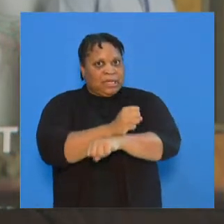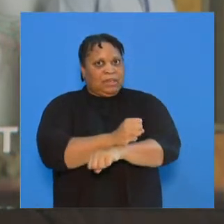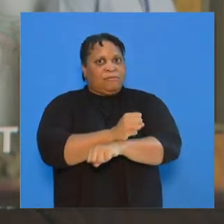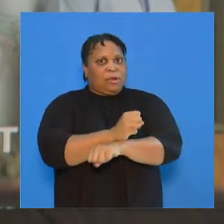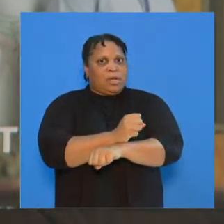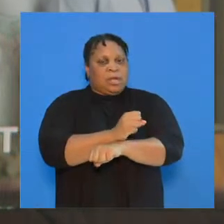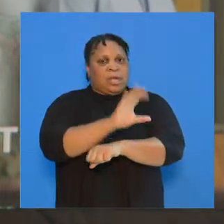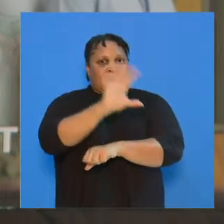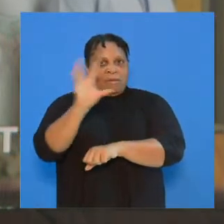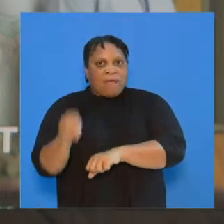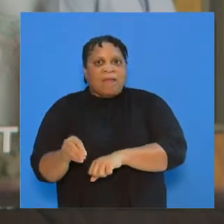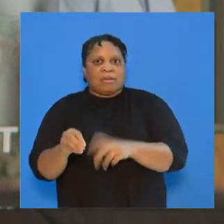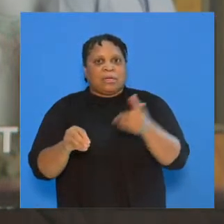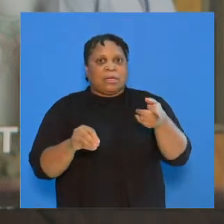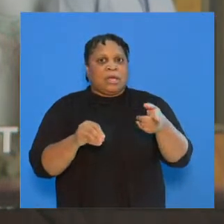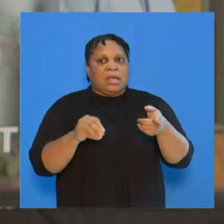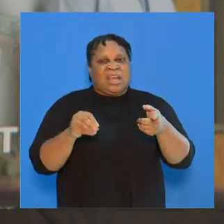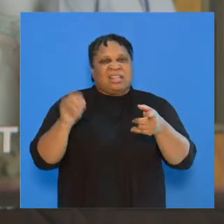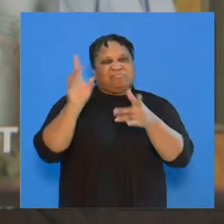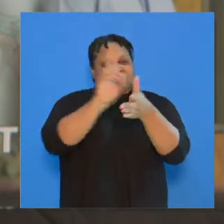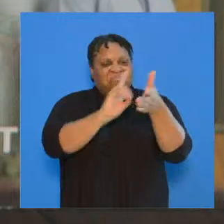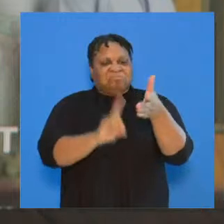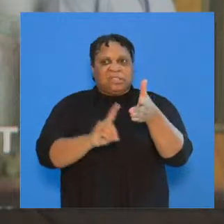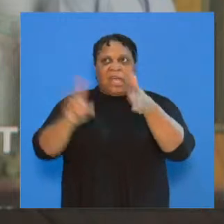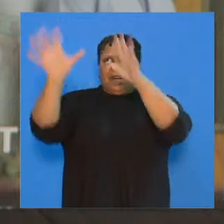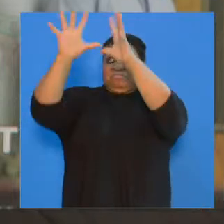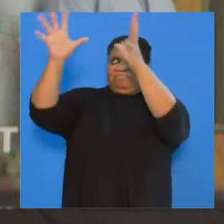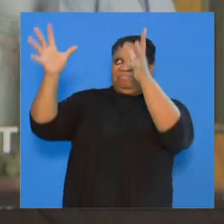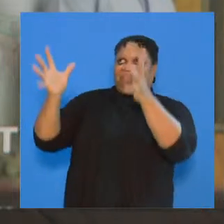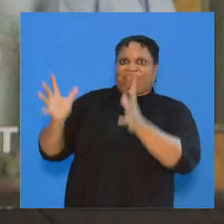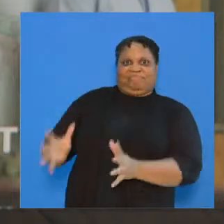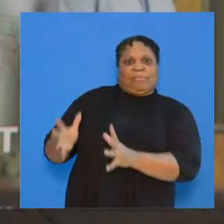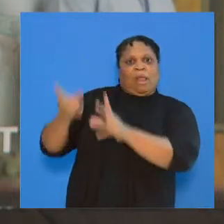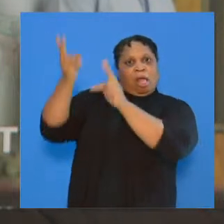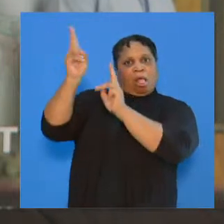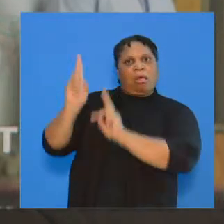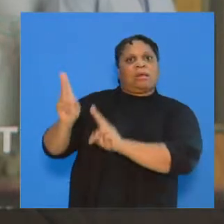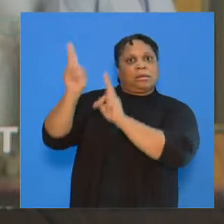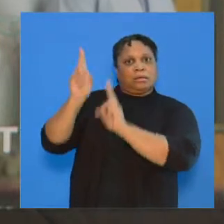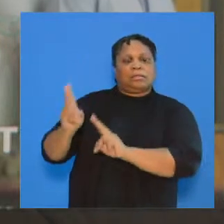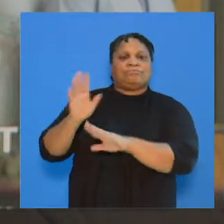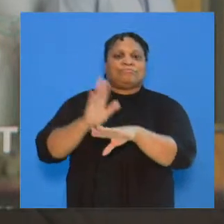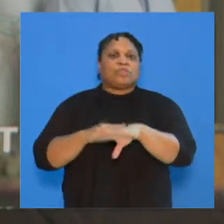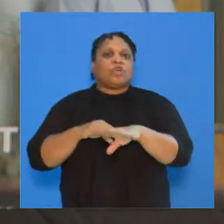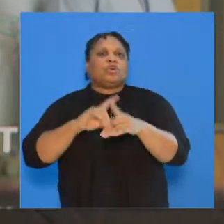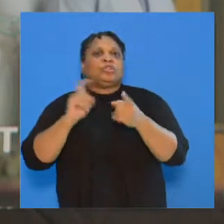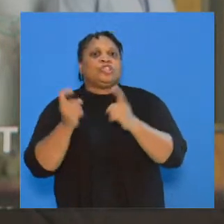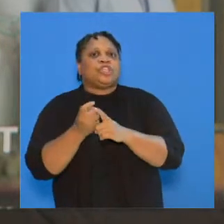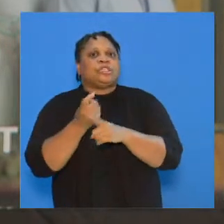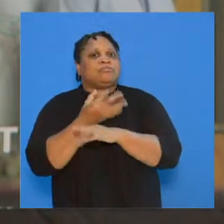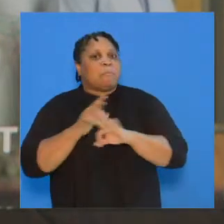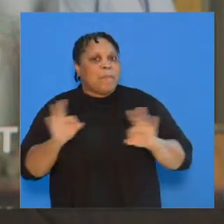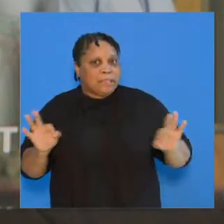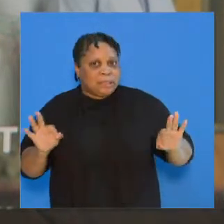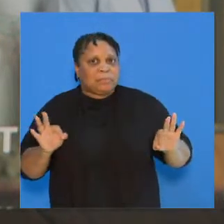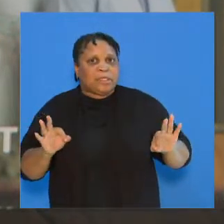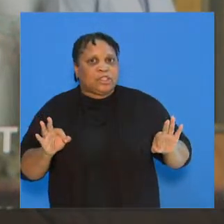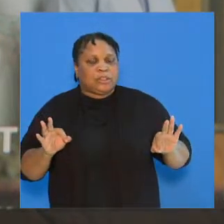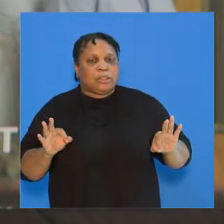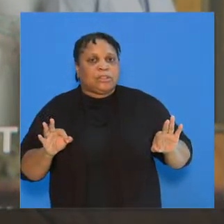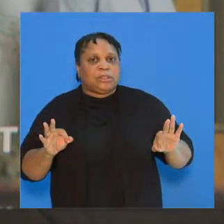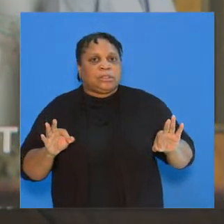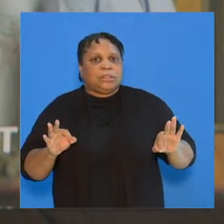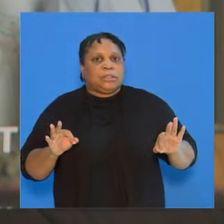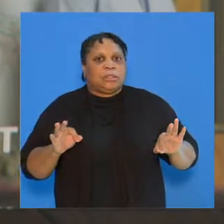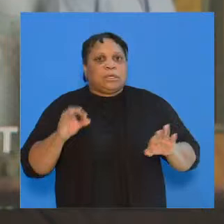for a statue in her honor. There was a call for the change to Emancipation and